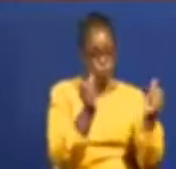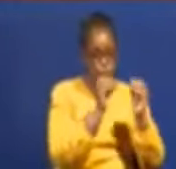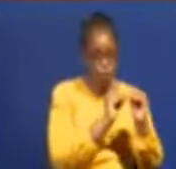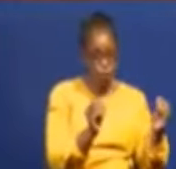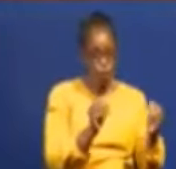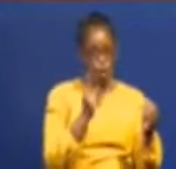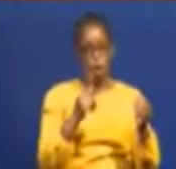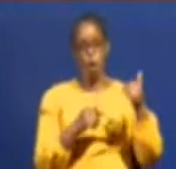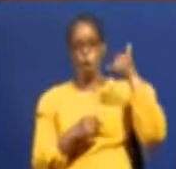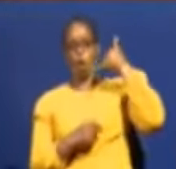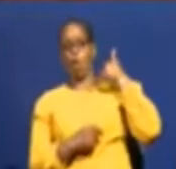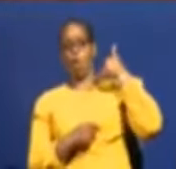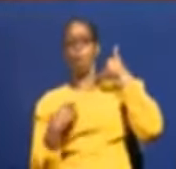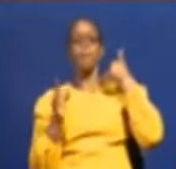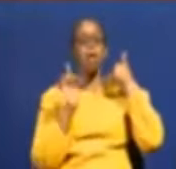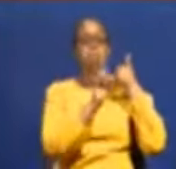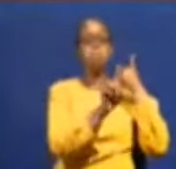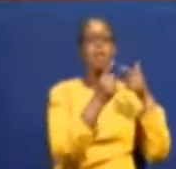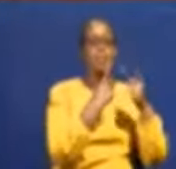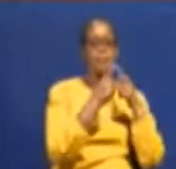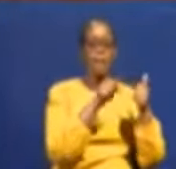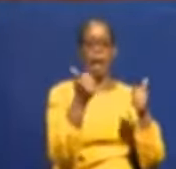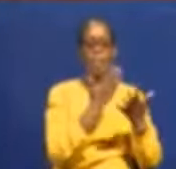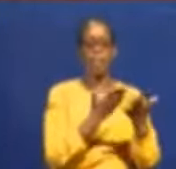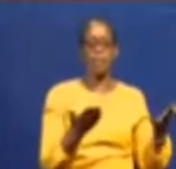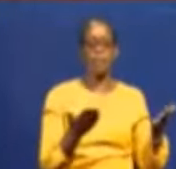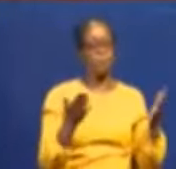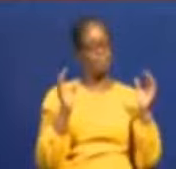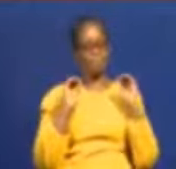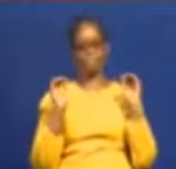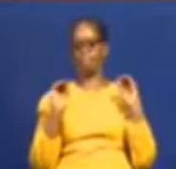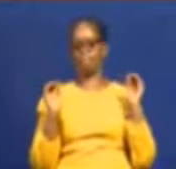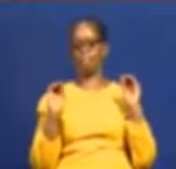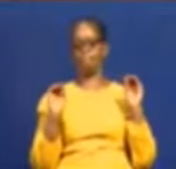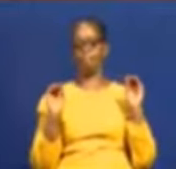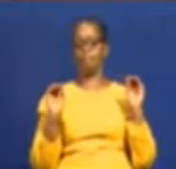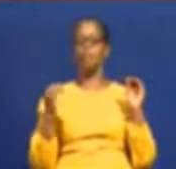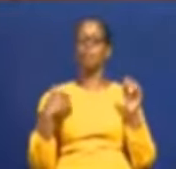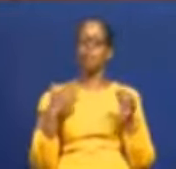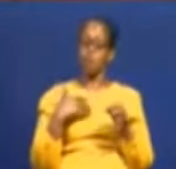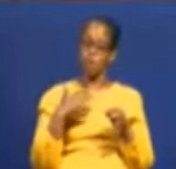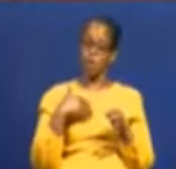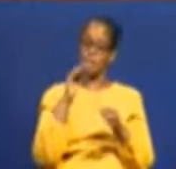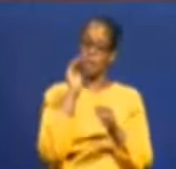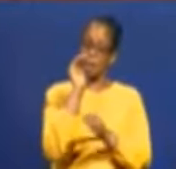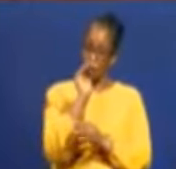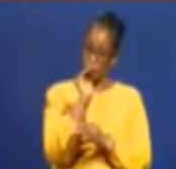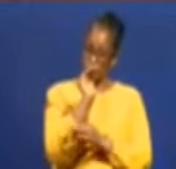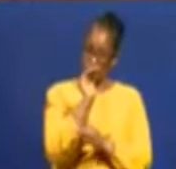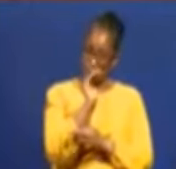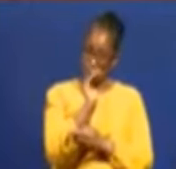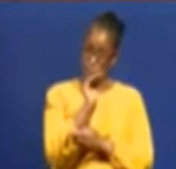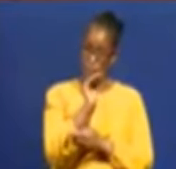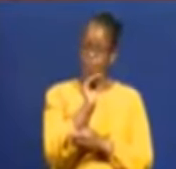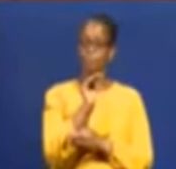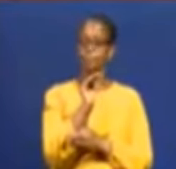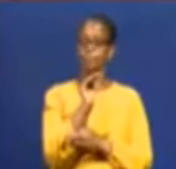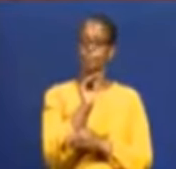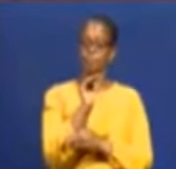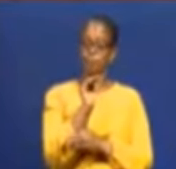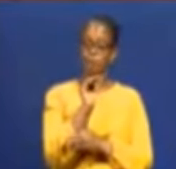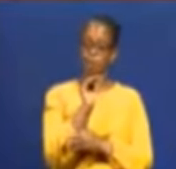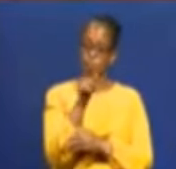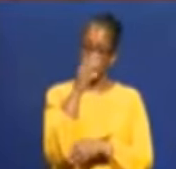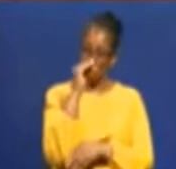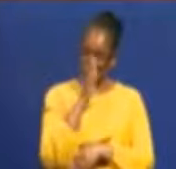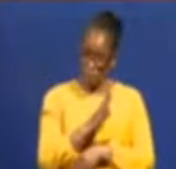things, Honorable Speaker. And therefore, I would plead with you, Honorable Speaker, just like you have directed our committees to respond, all these